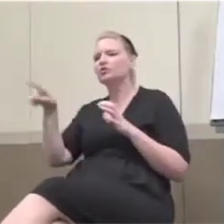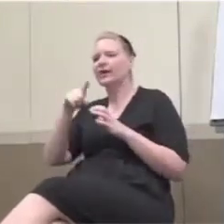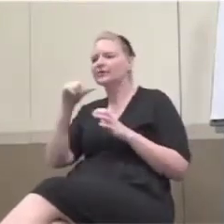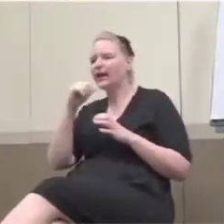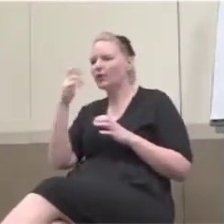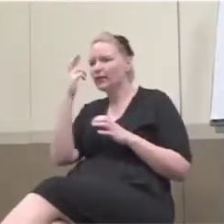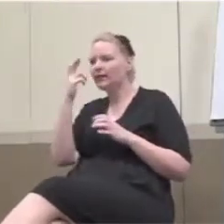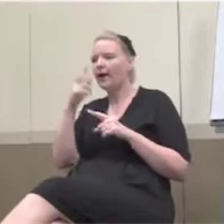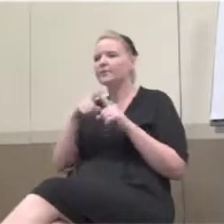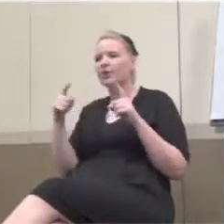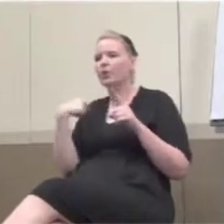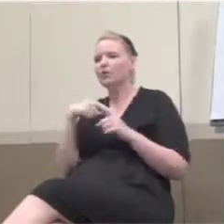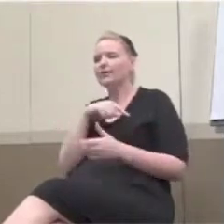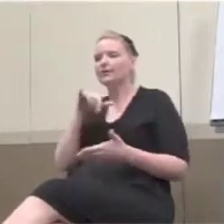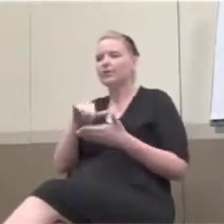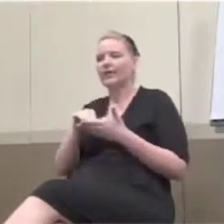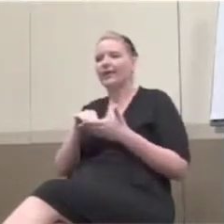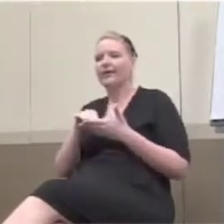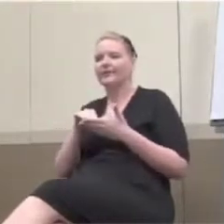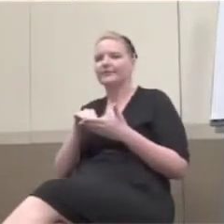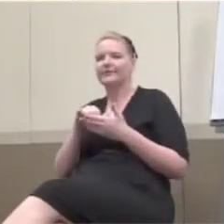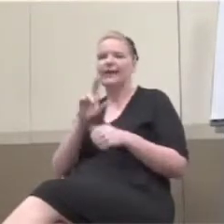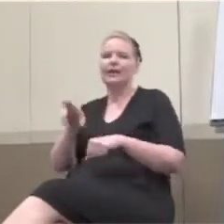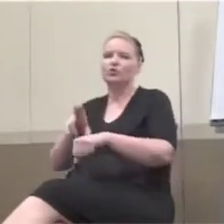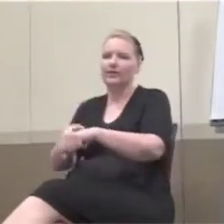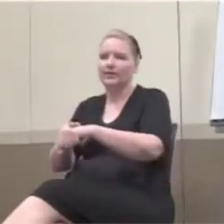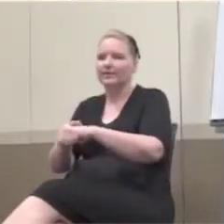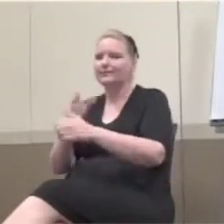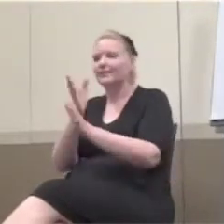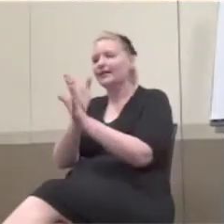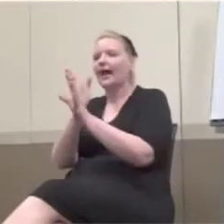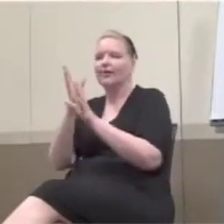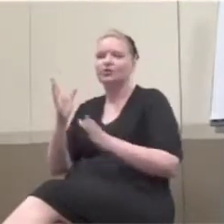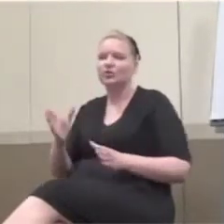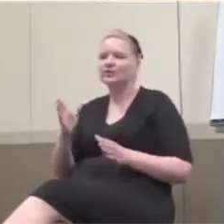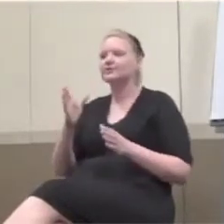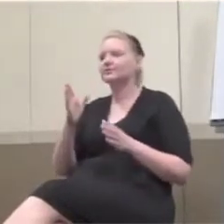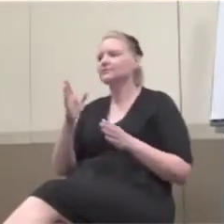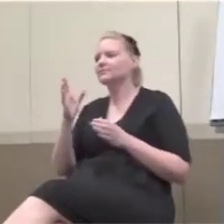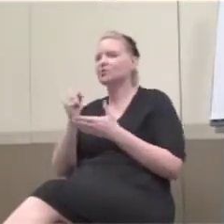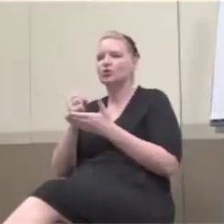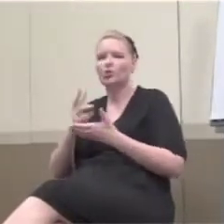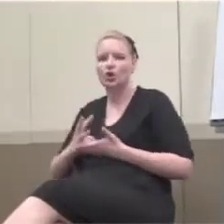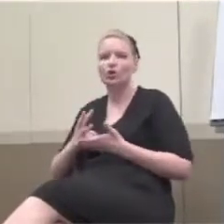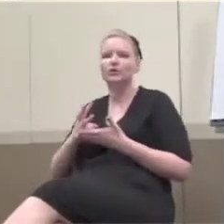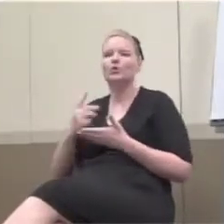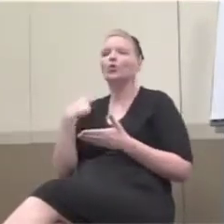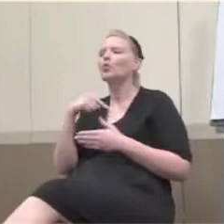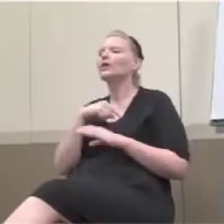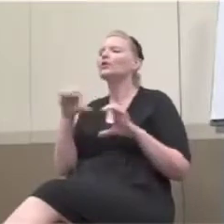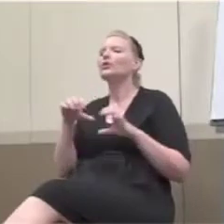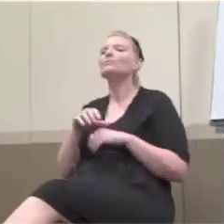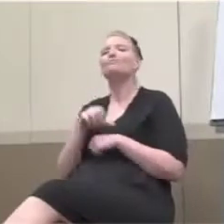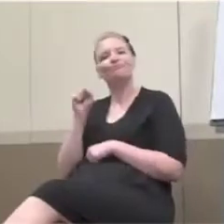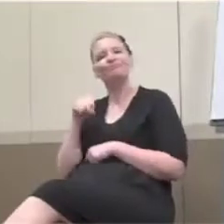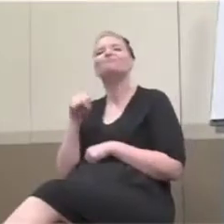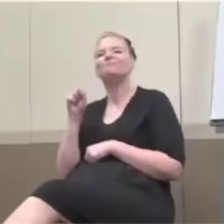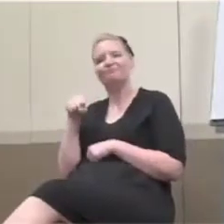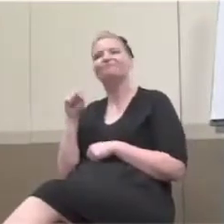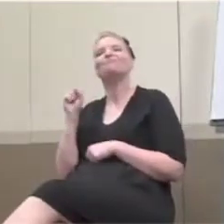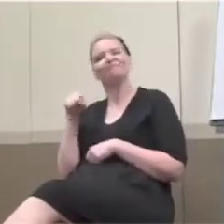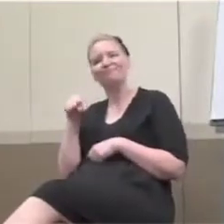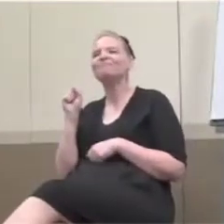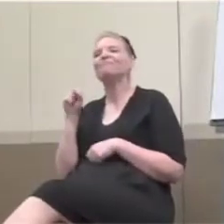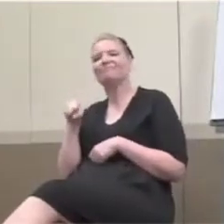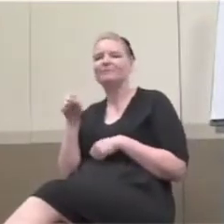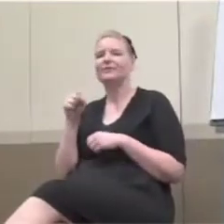this as counselors and social workers and psychologists naturally, okay? Like we even do those nonverbals, you know, that kind